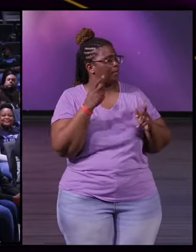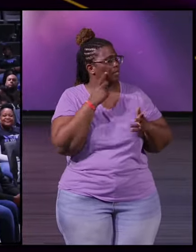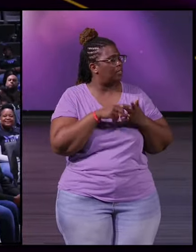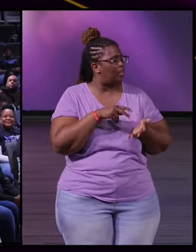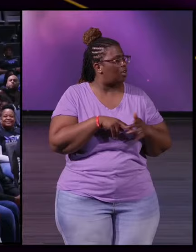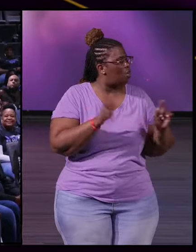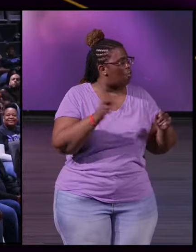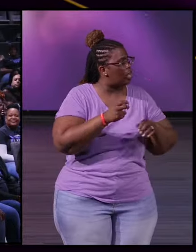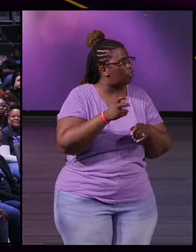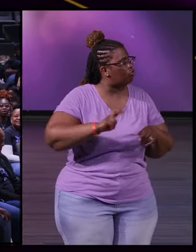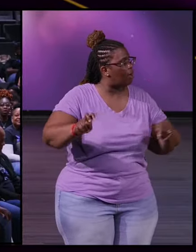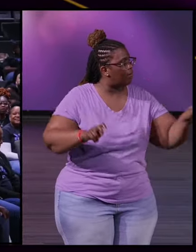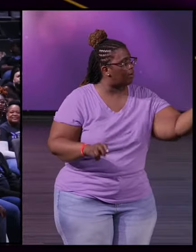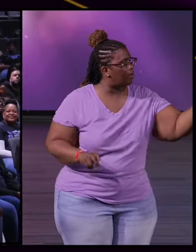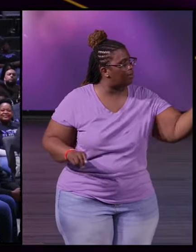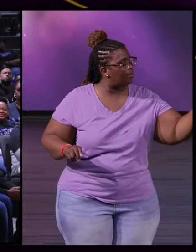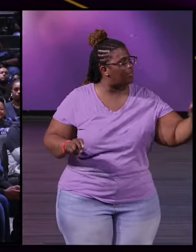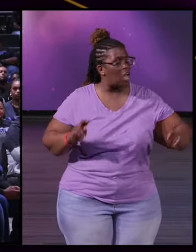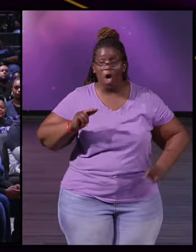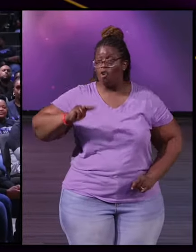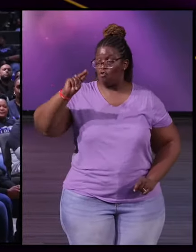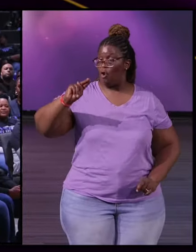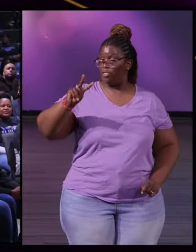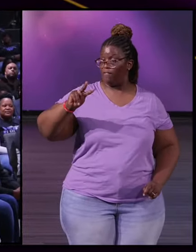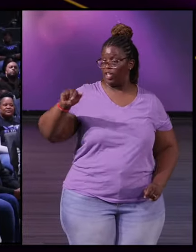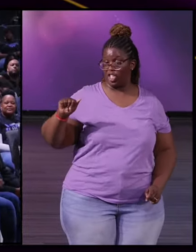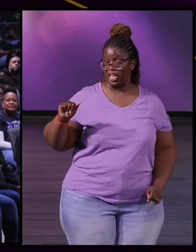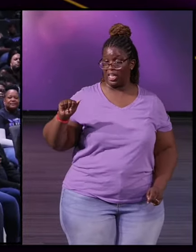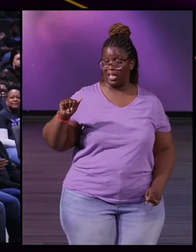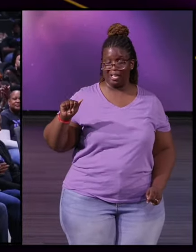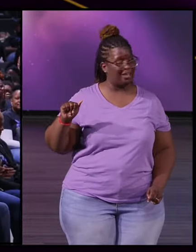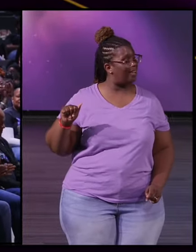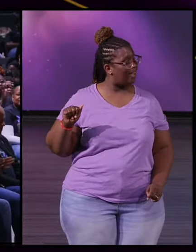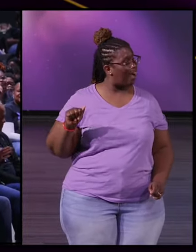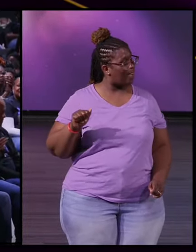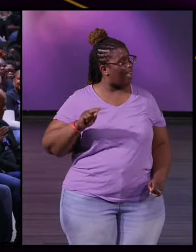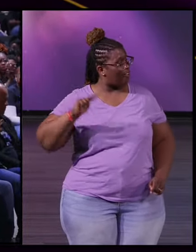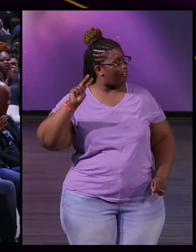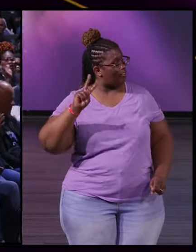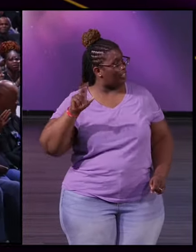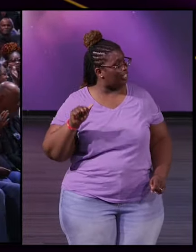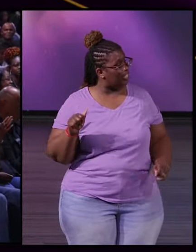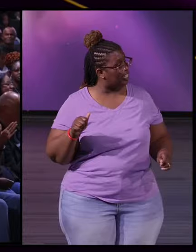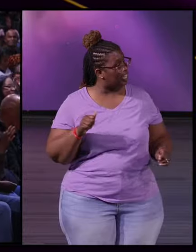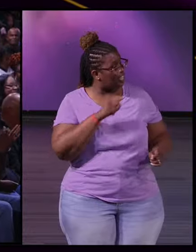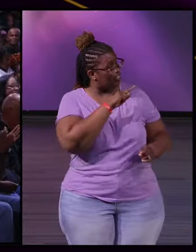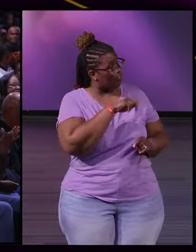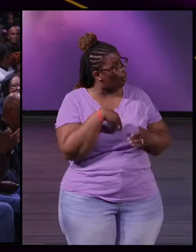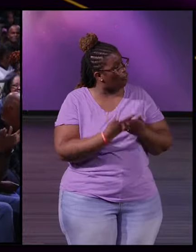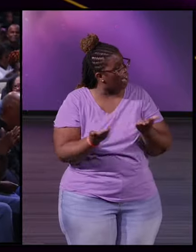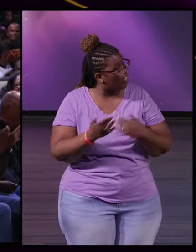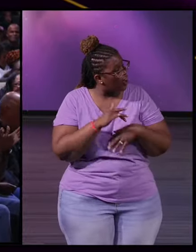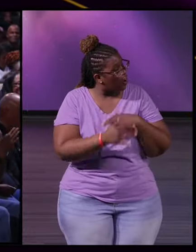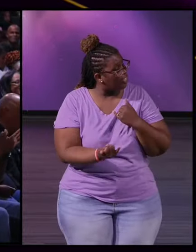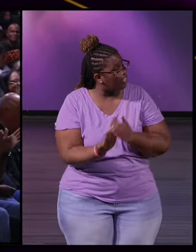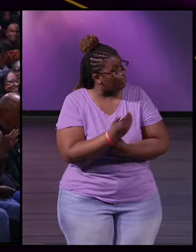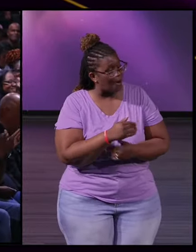where'd you travel from? From Northern Virginia in the house? You was getting here this morning, right?